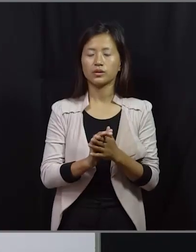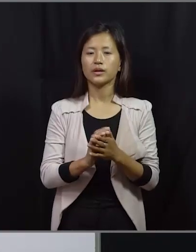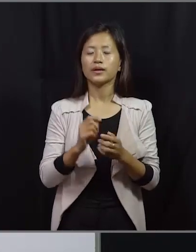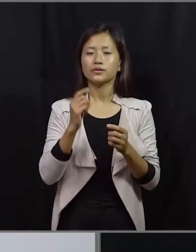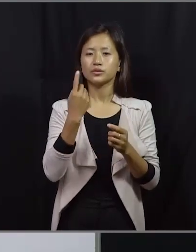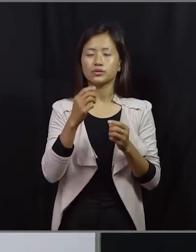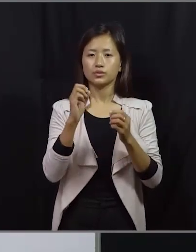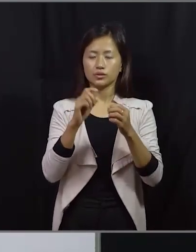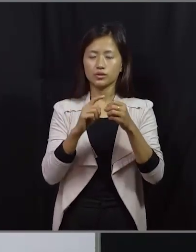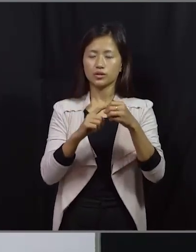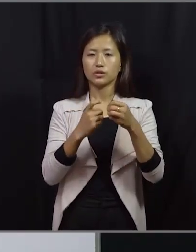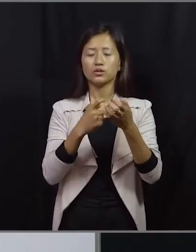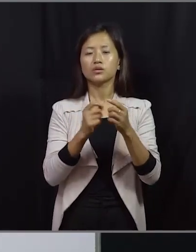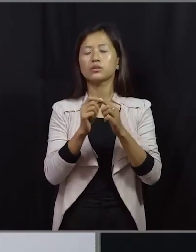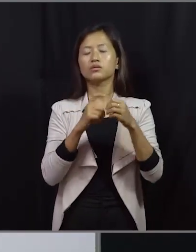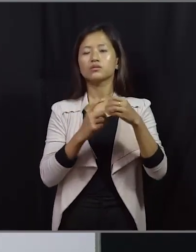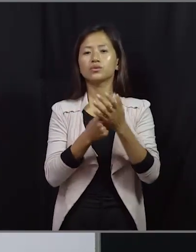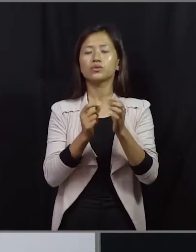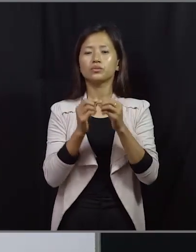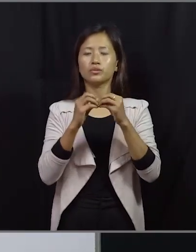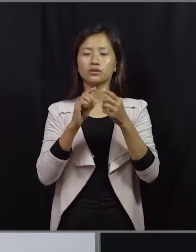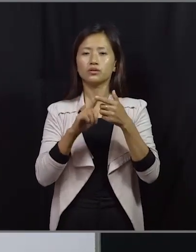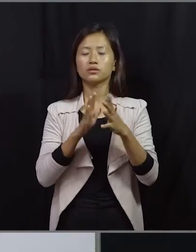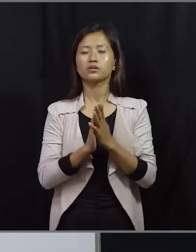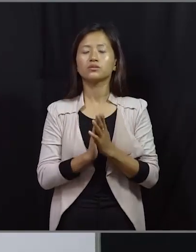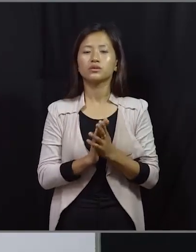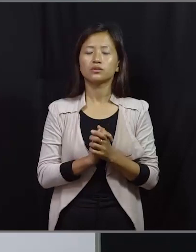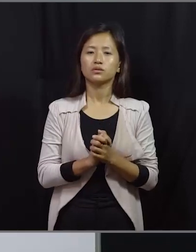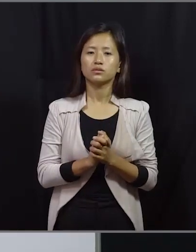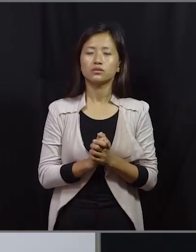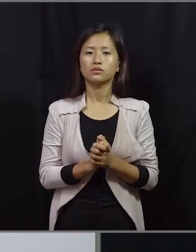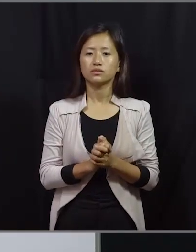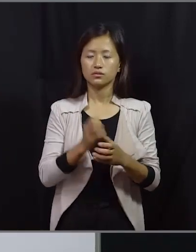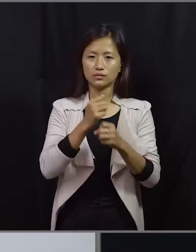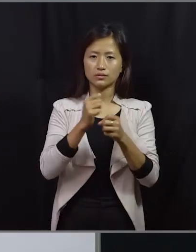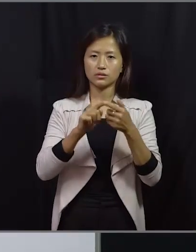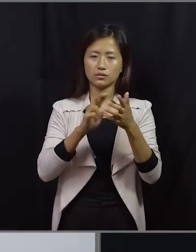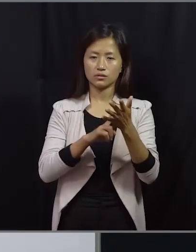cube? Yes. So in general, the number of elements